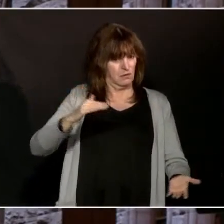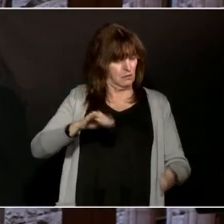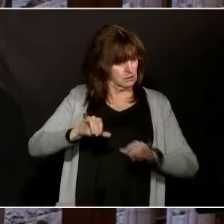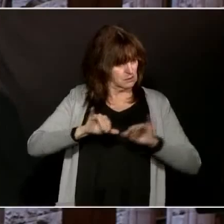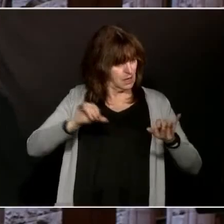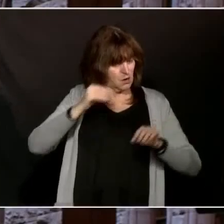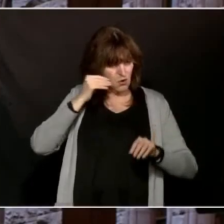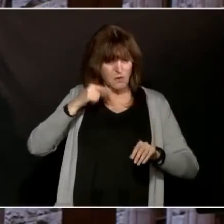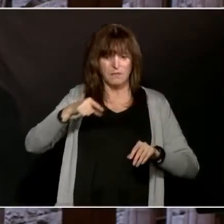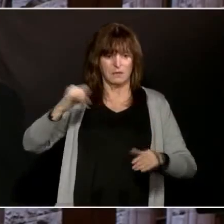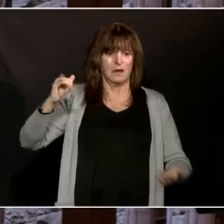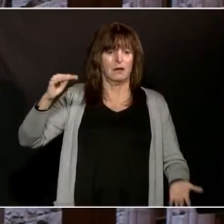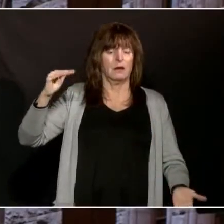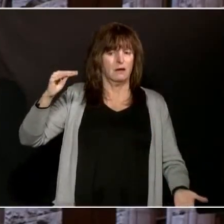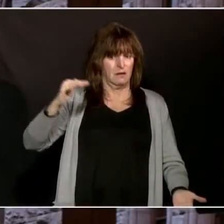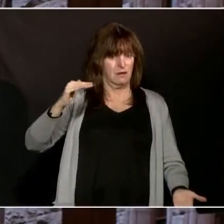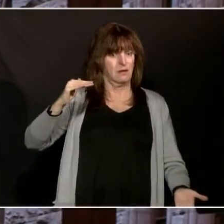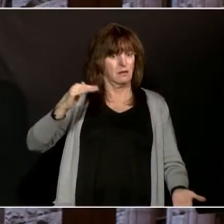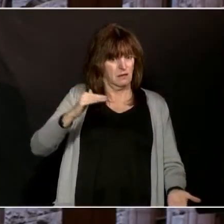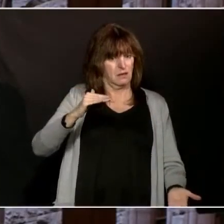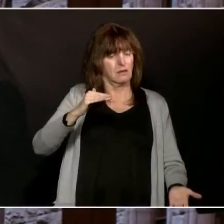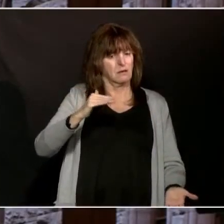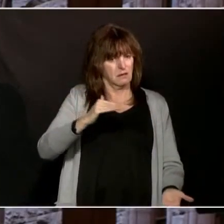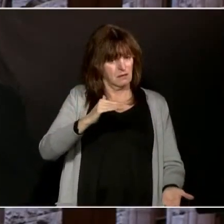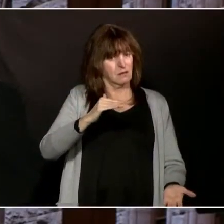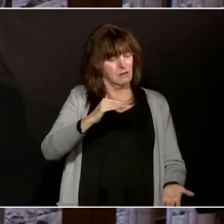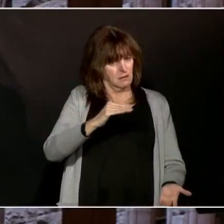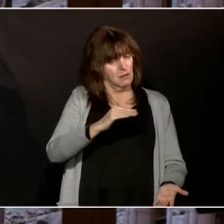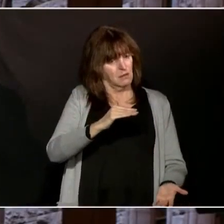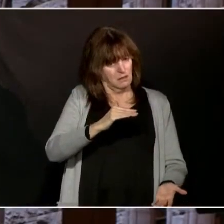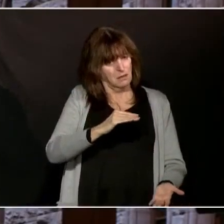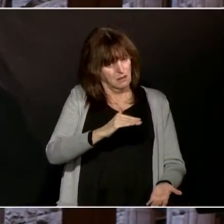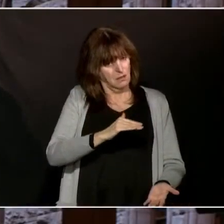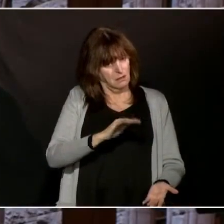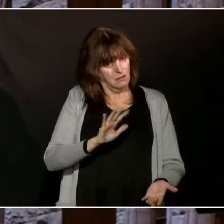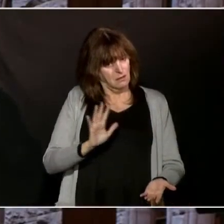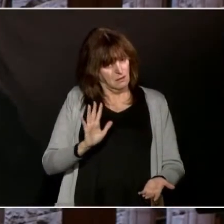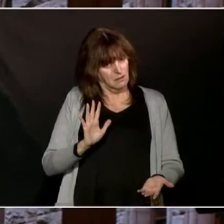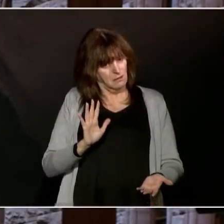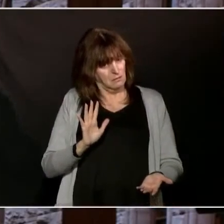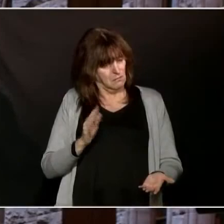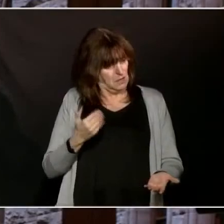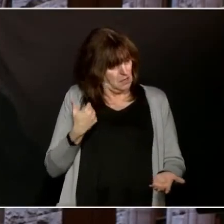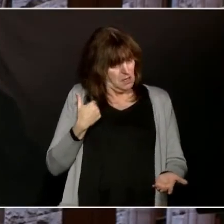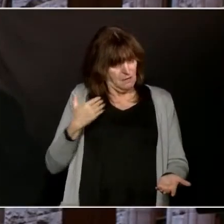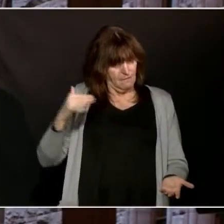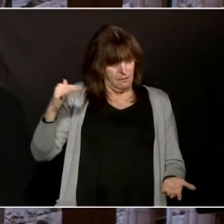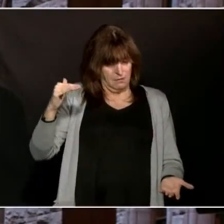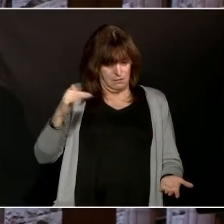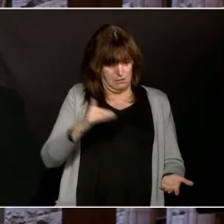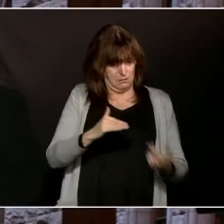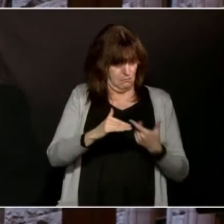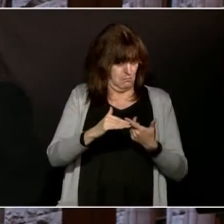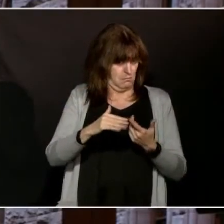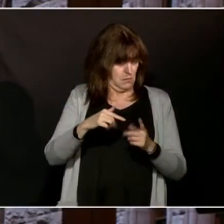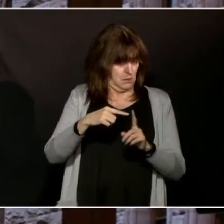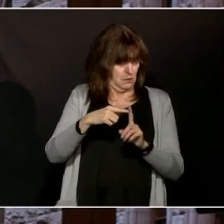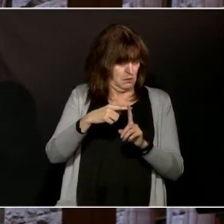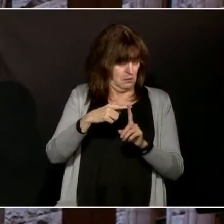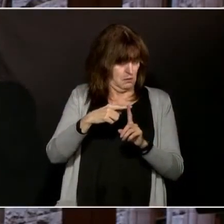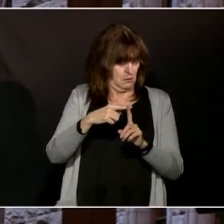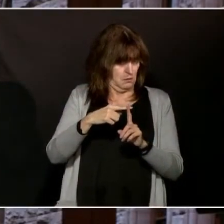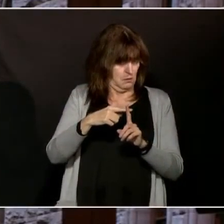this fairly I would say fairly good progression. That is a lot quicker than I would expected,